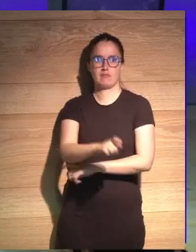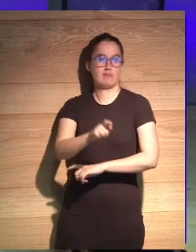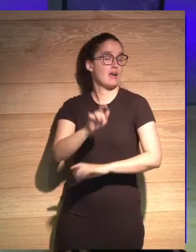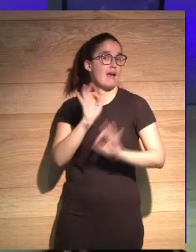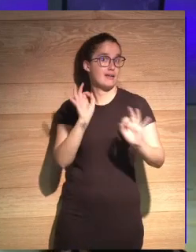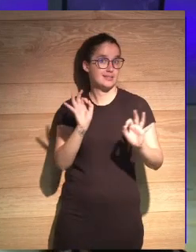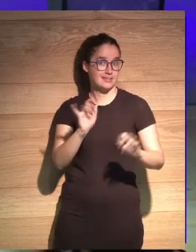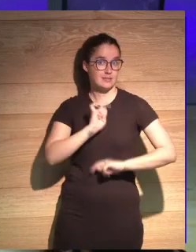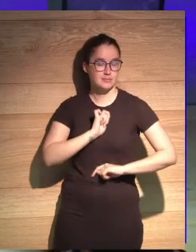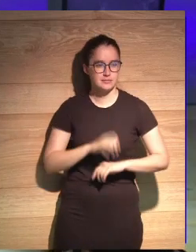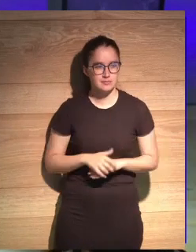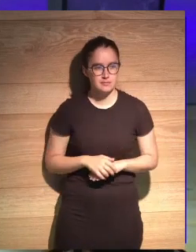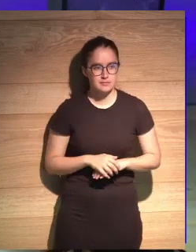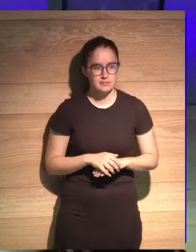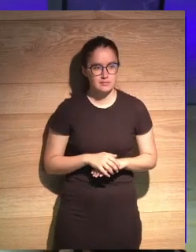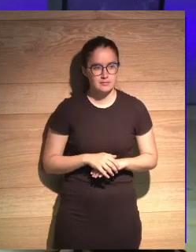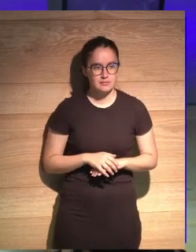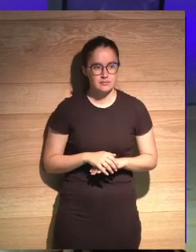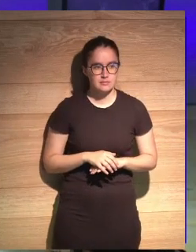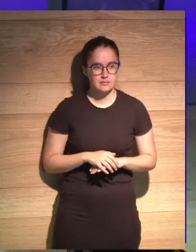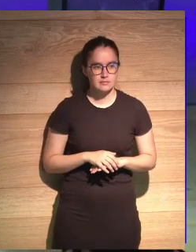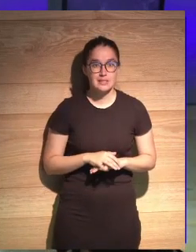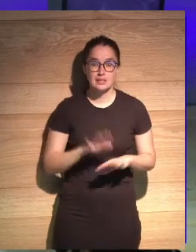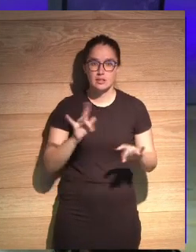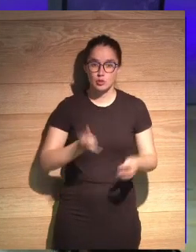at the end, when we overcome, this is what we get.